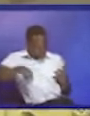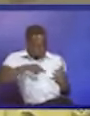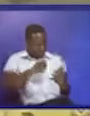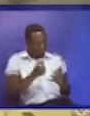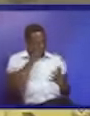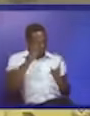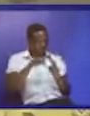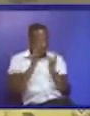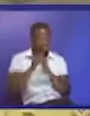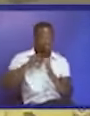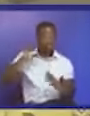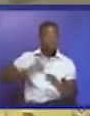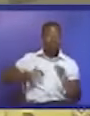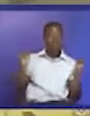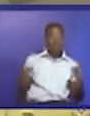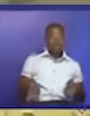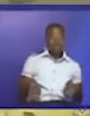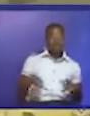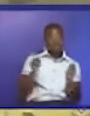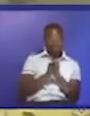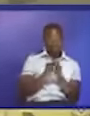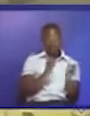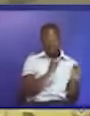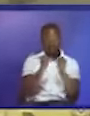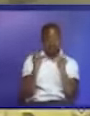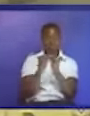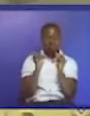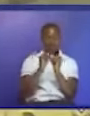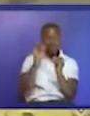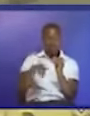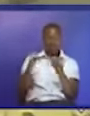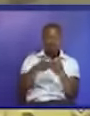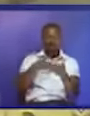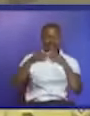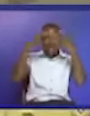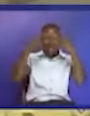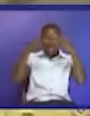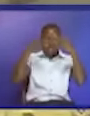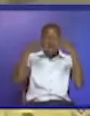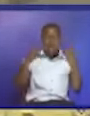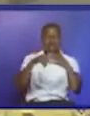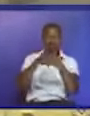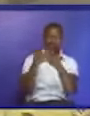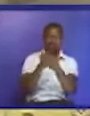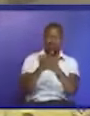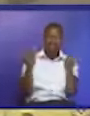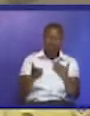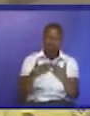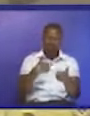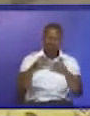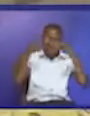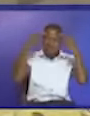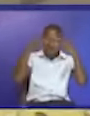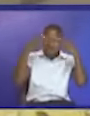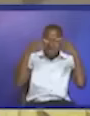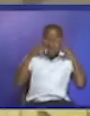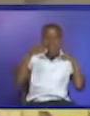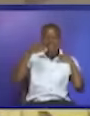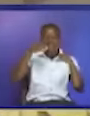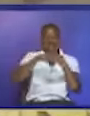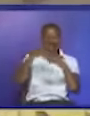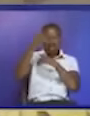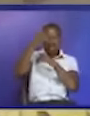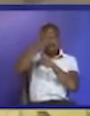hope. This is powerful. Everything happening today in Ghana, everything happening today in